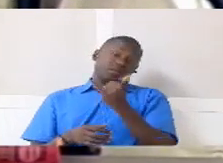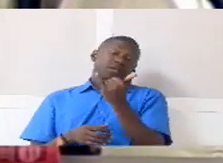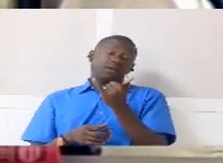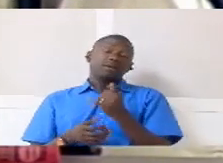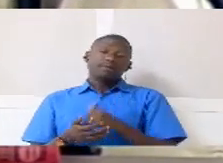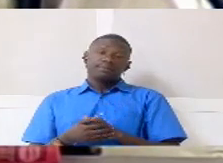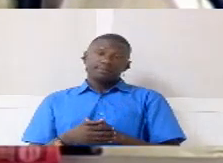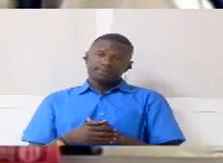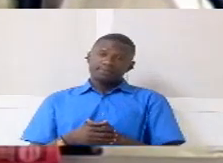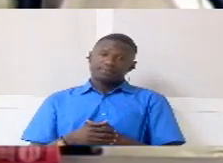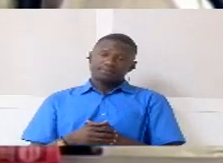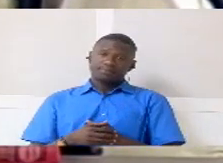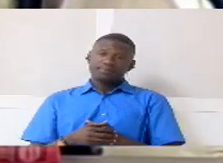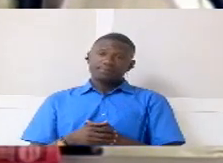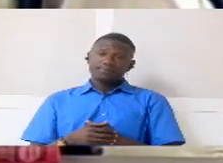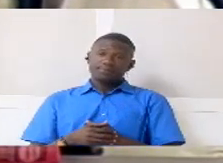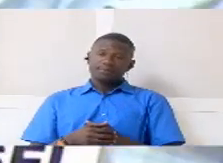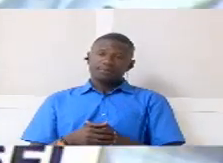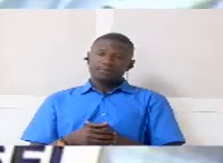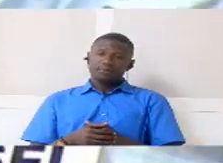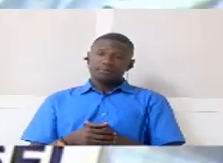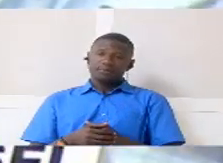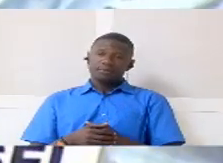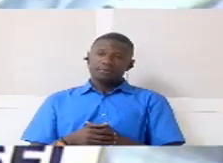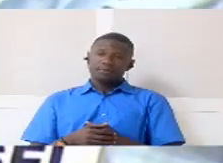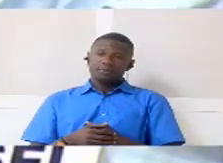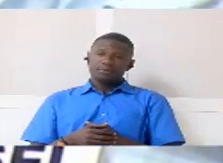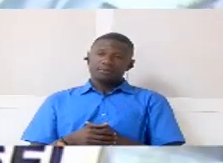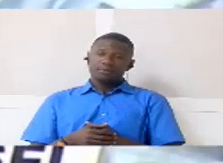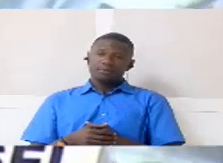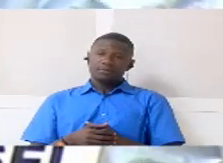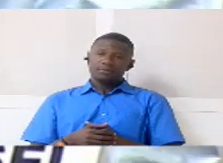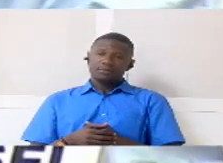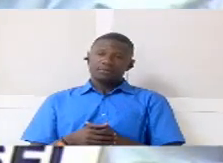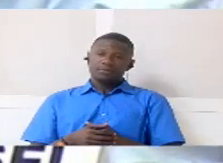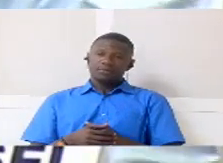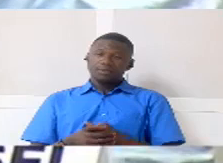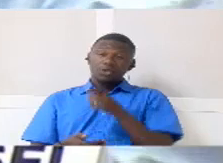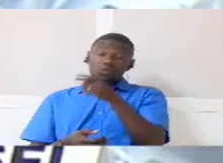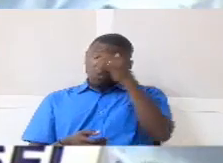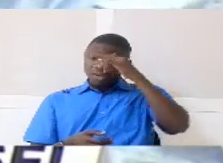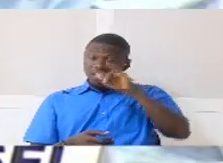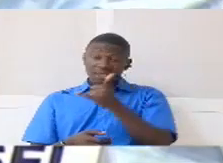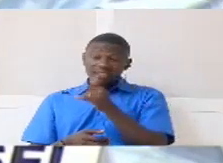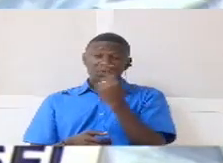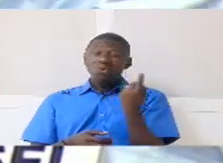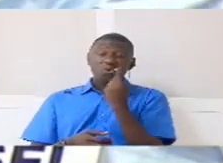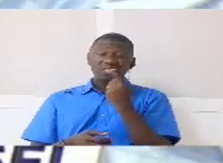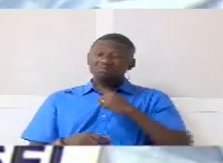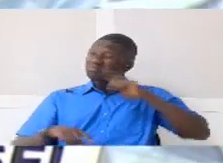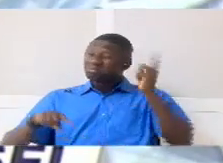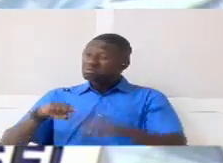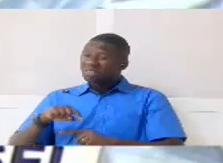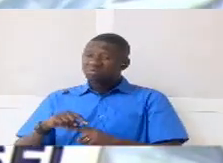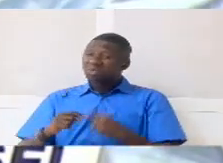was. Would you agree that that was basically punishment and nothing else? Foi